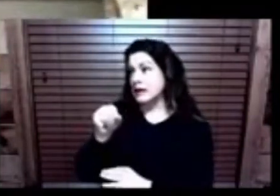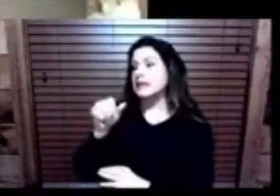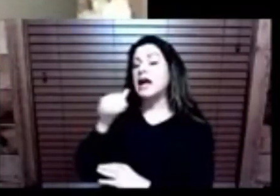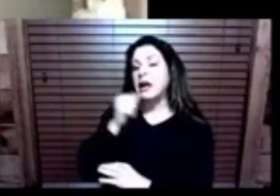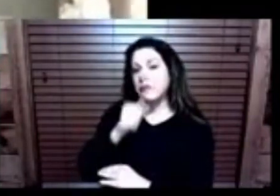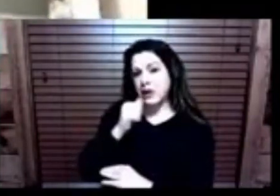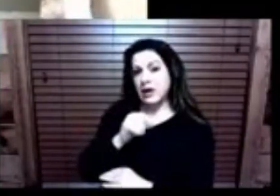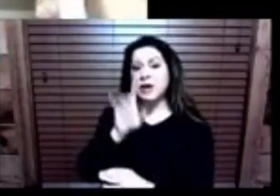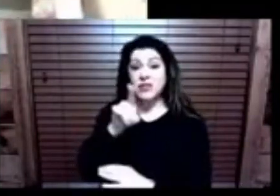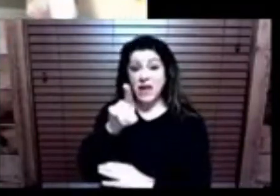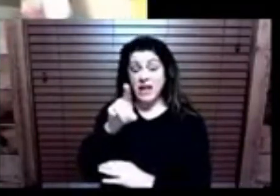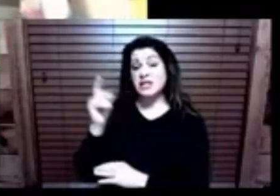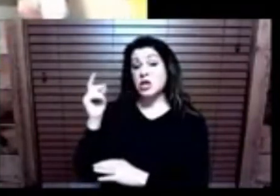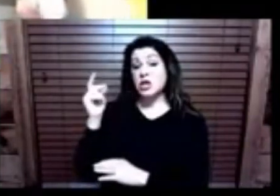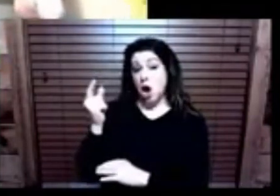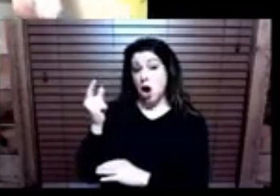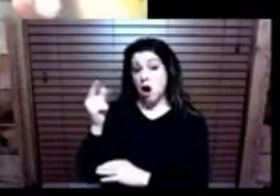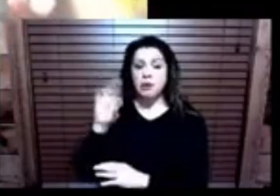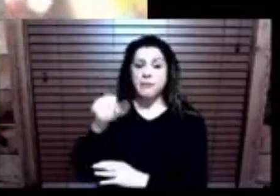Okay.